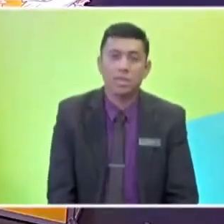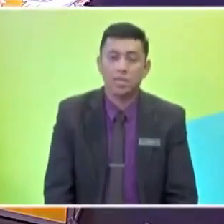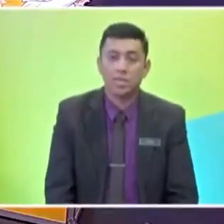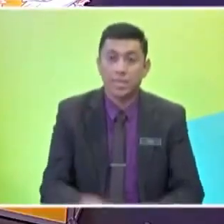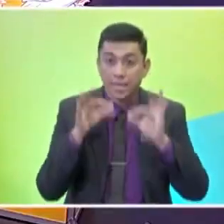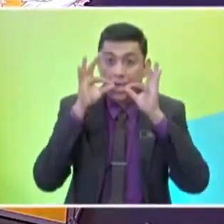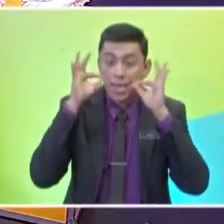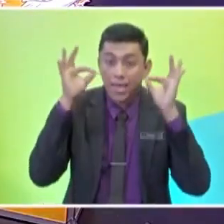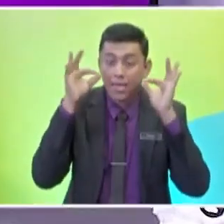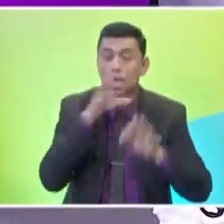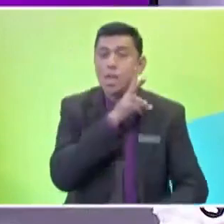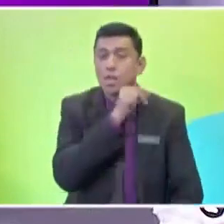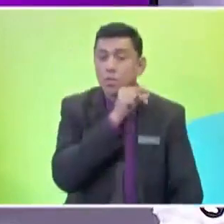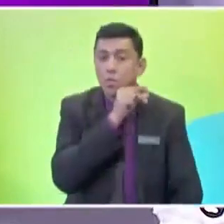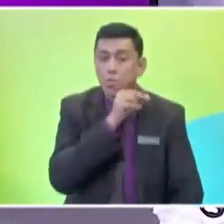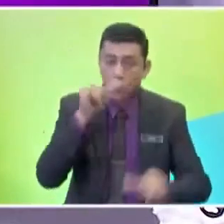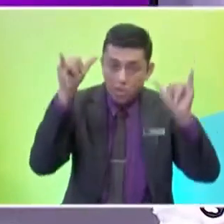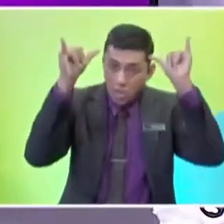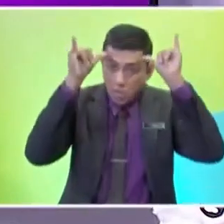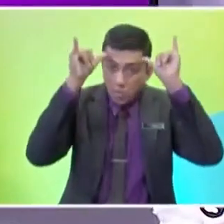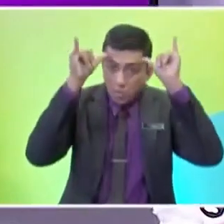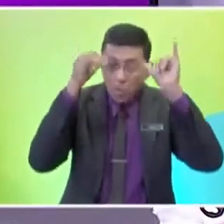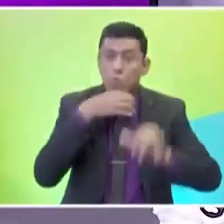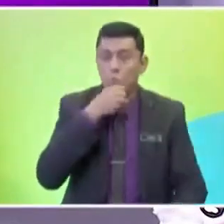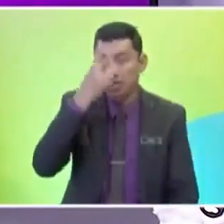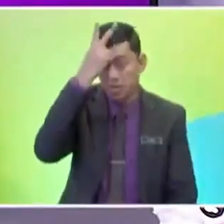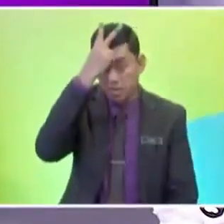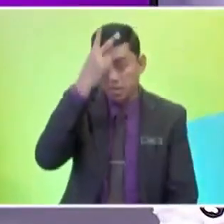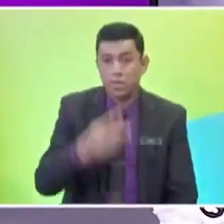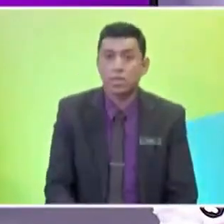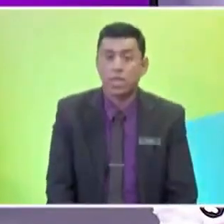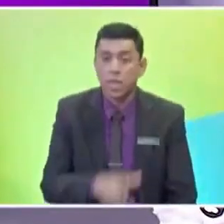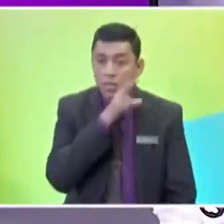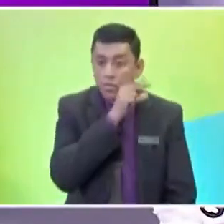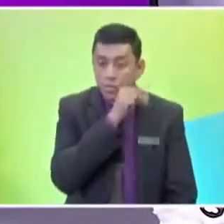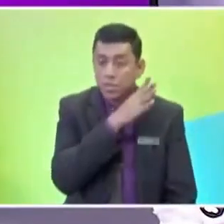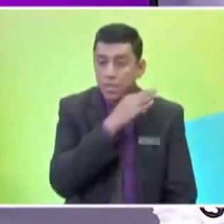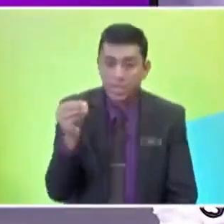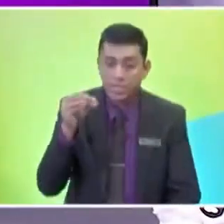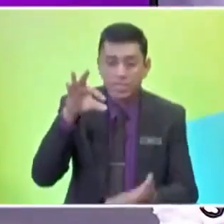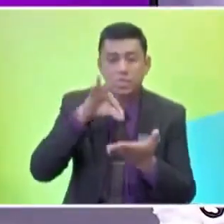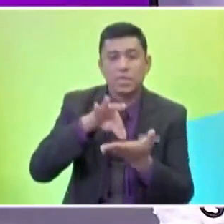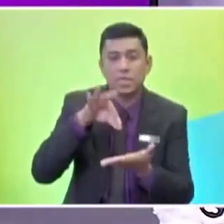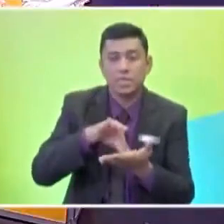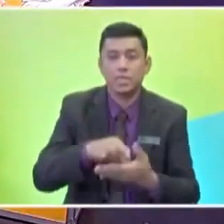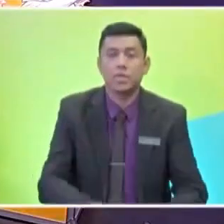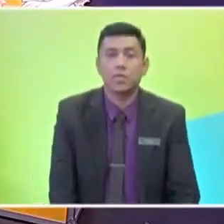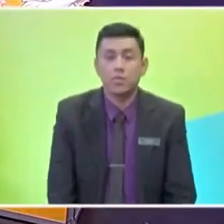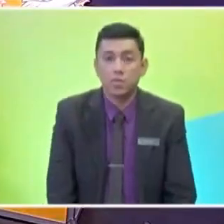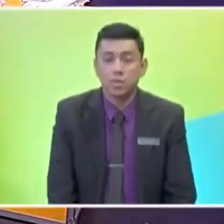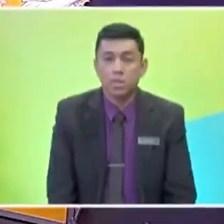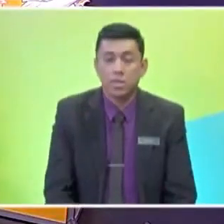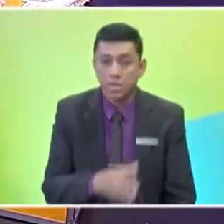cats, yes. Ducks, cow, goat, duck, and also chicken. Chicken, we have chicken, and